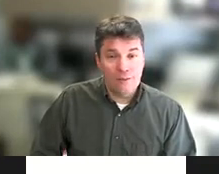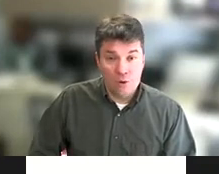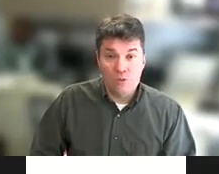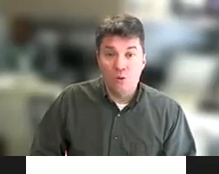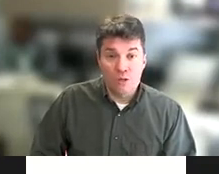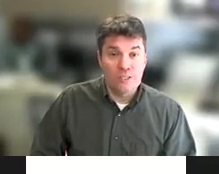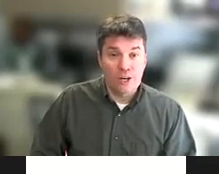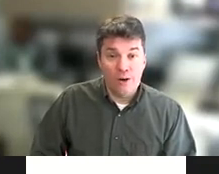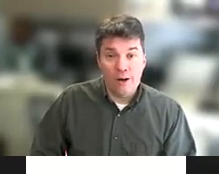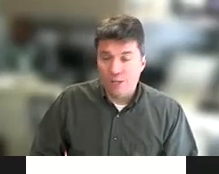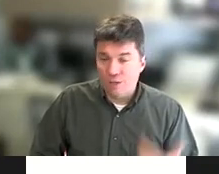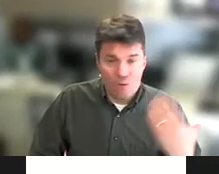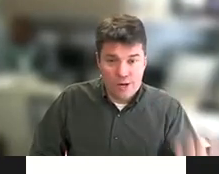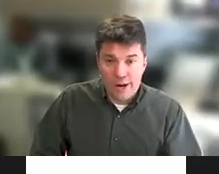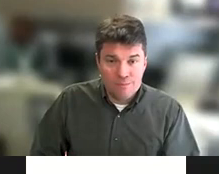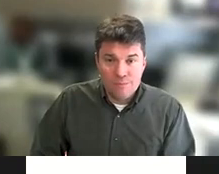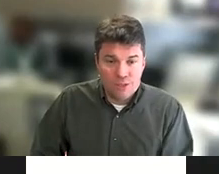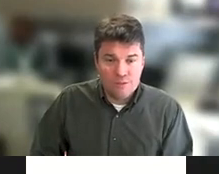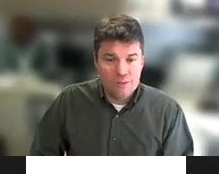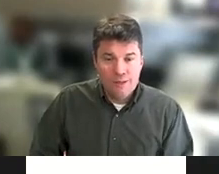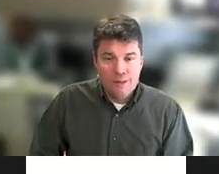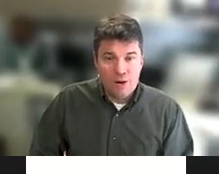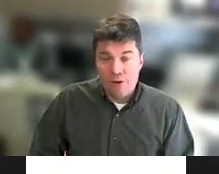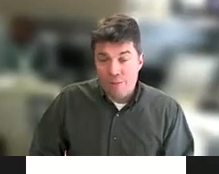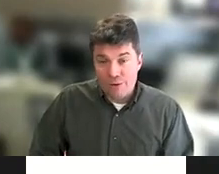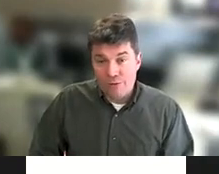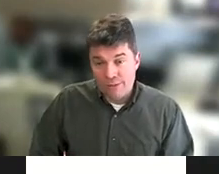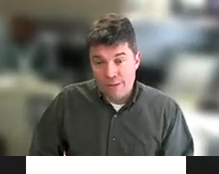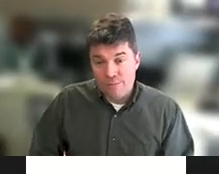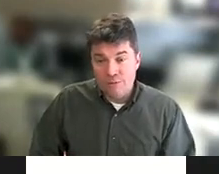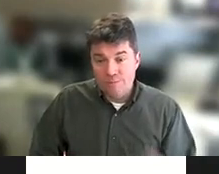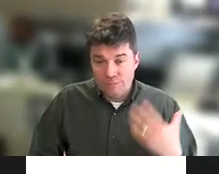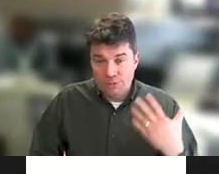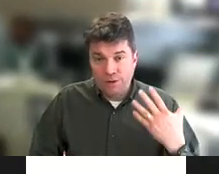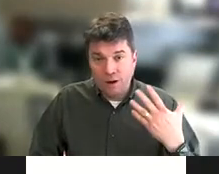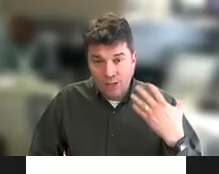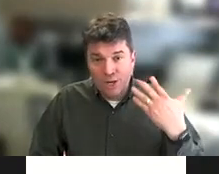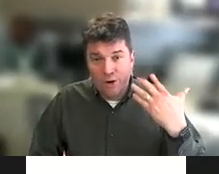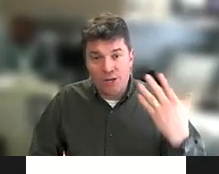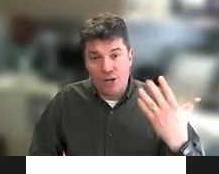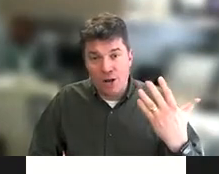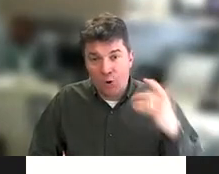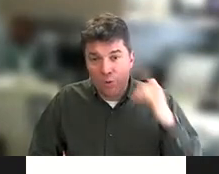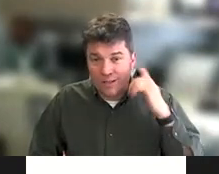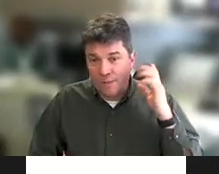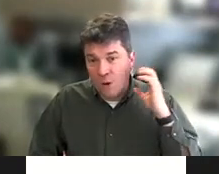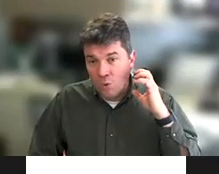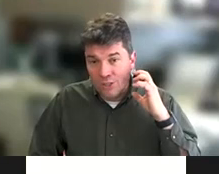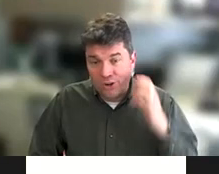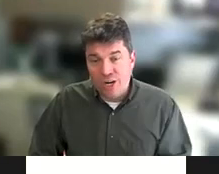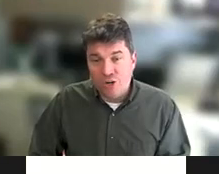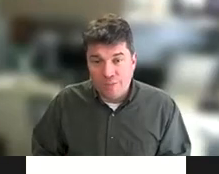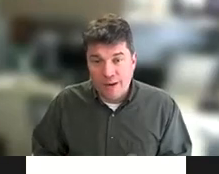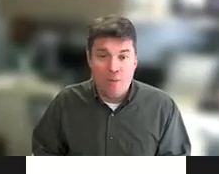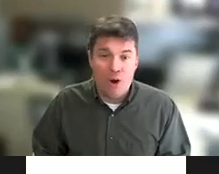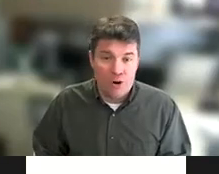Elderly, those who lose their hearing just over time. Just my grandmother, for example, she lost her hearing as she got older because the